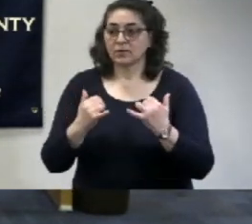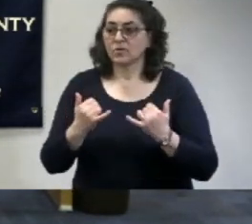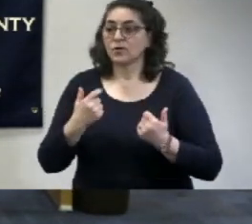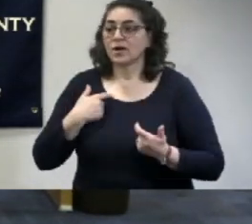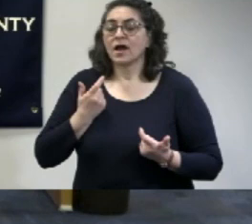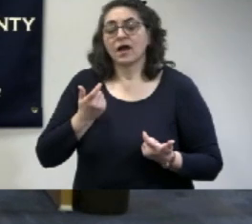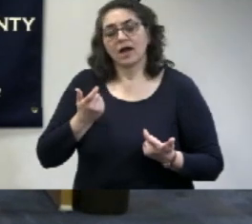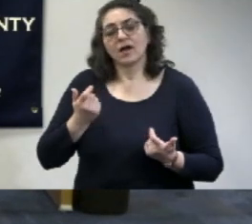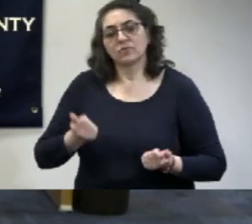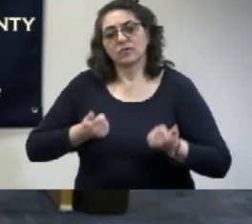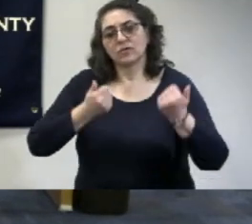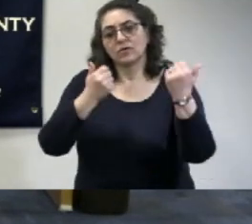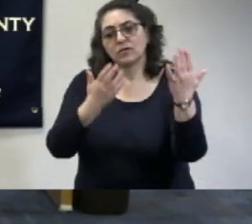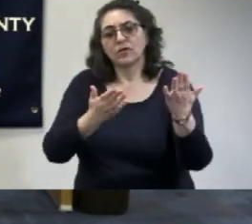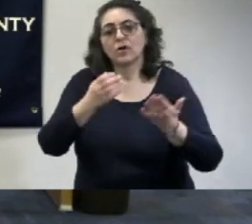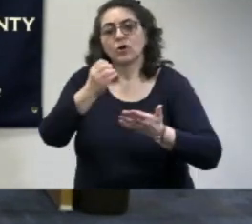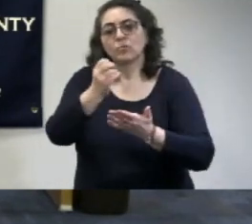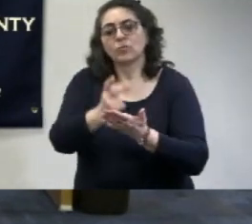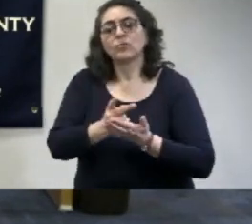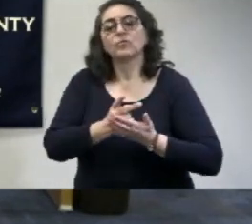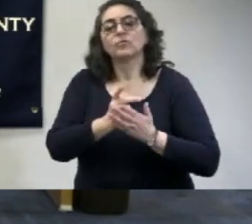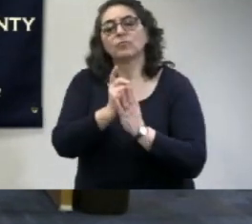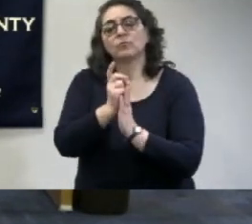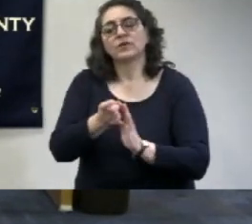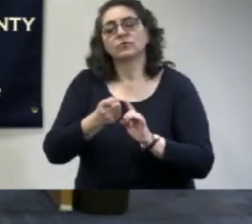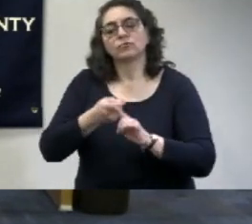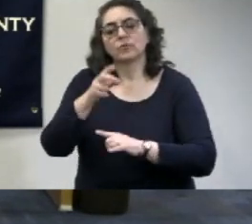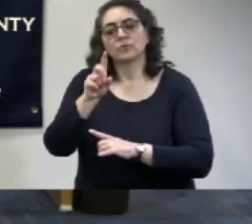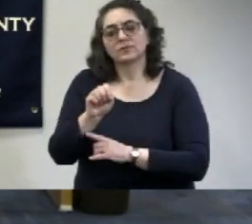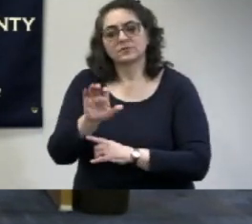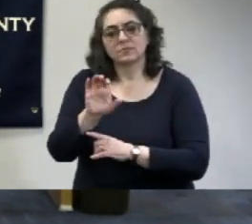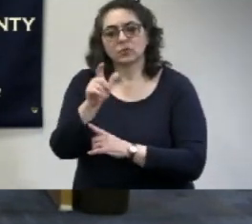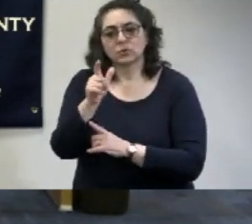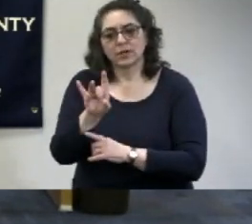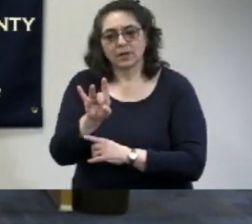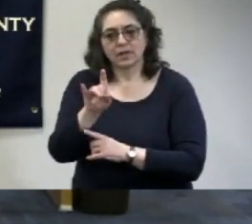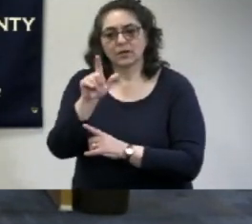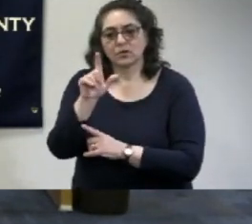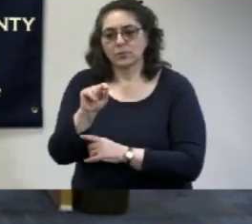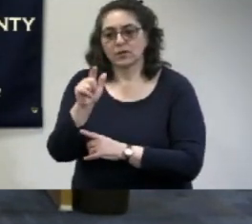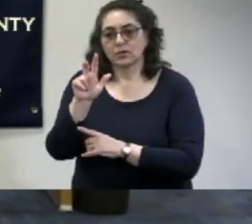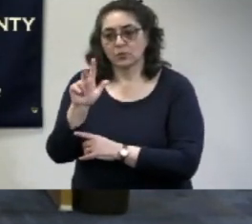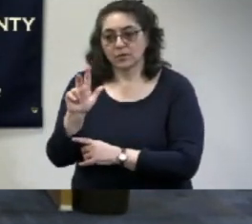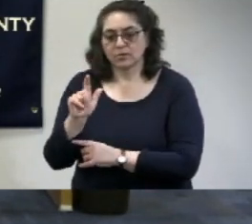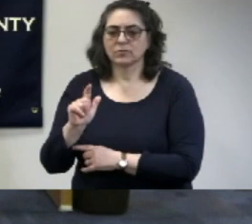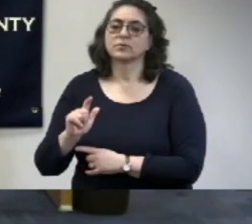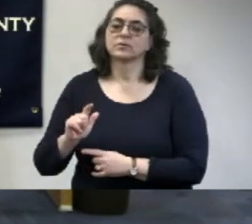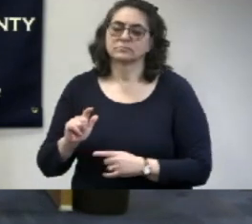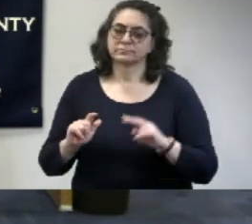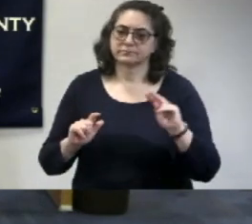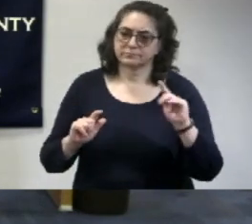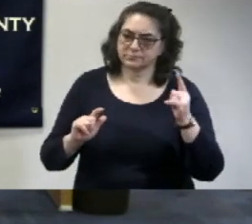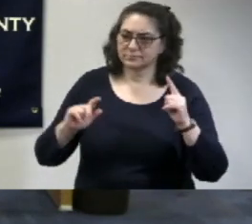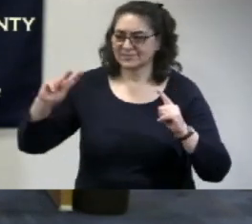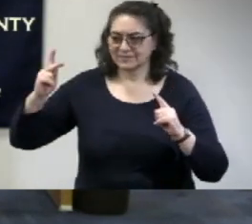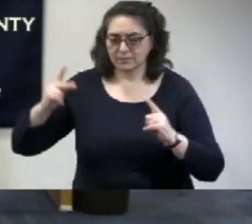to approve the minutes of December 28, 2023? Move it.